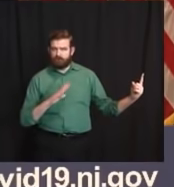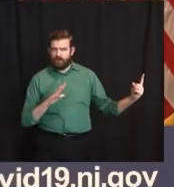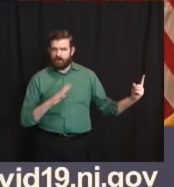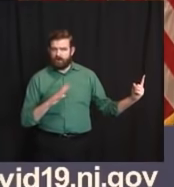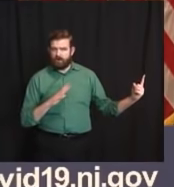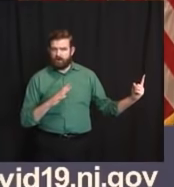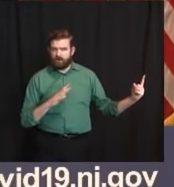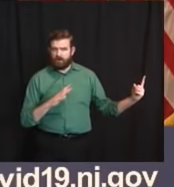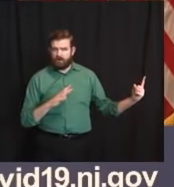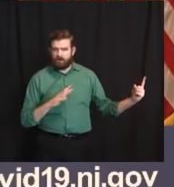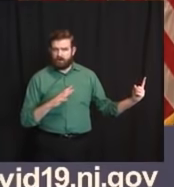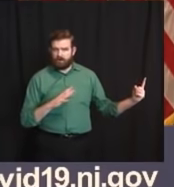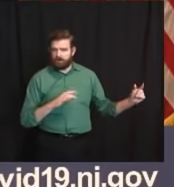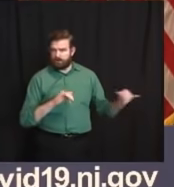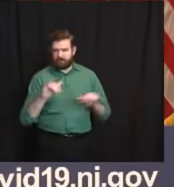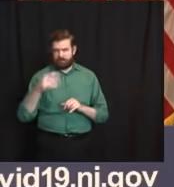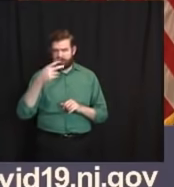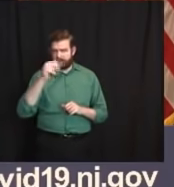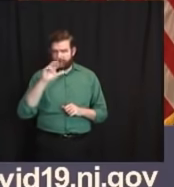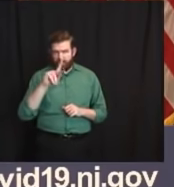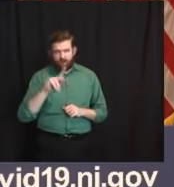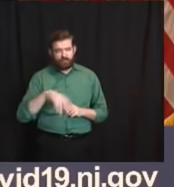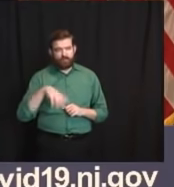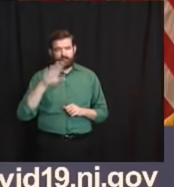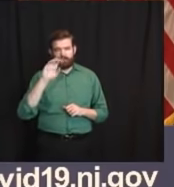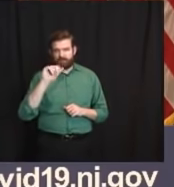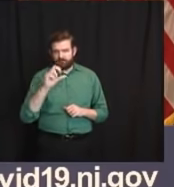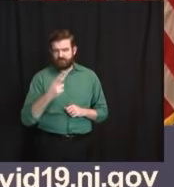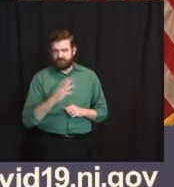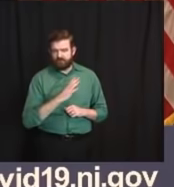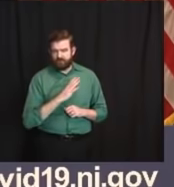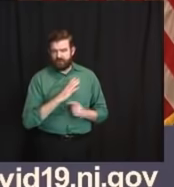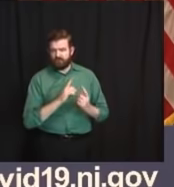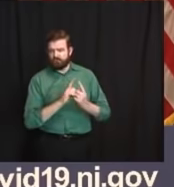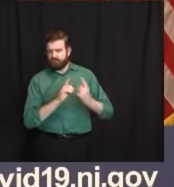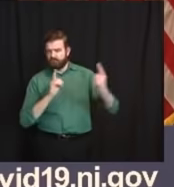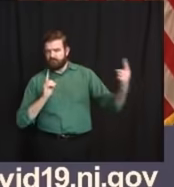park or on a beach. Just keep your distance and you're okay.